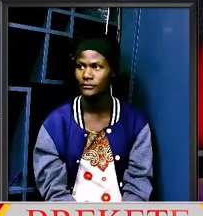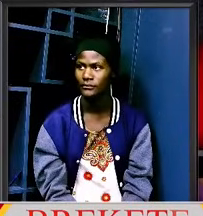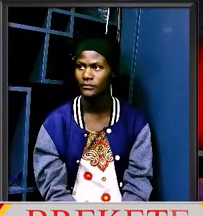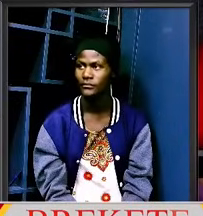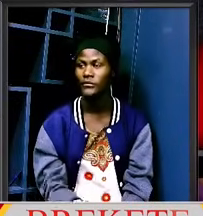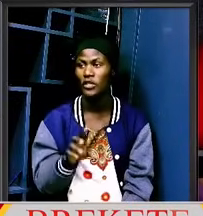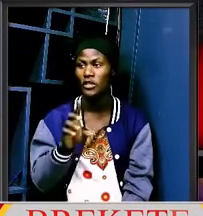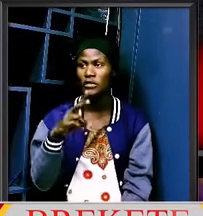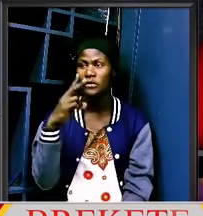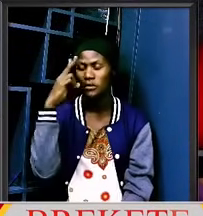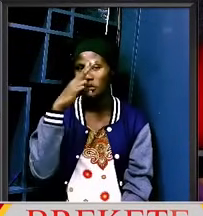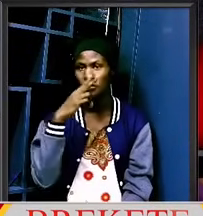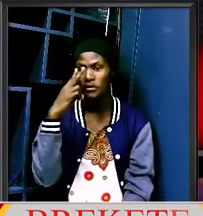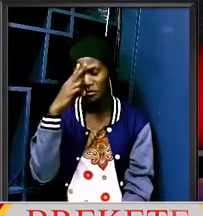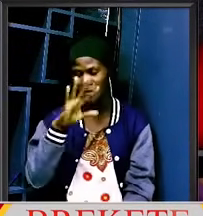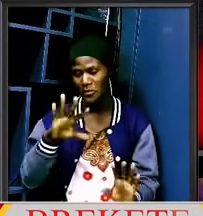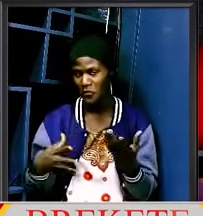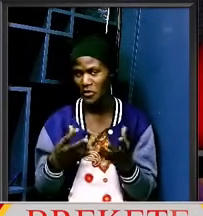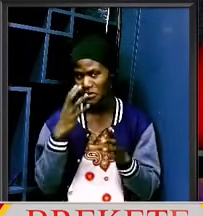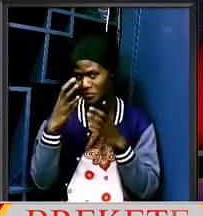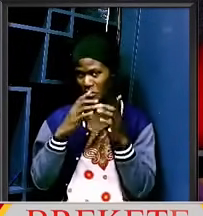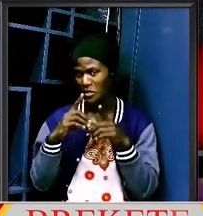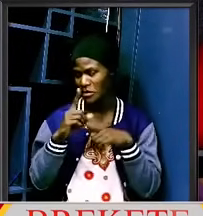You see where speaker talk microphone.